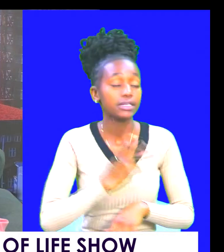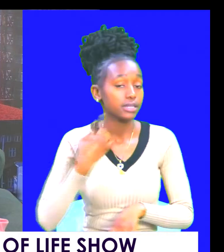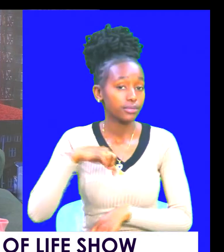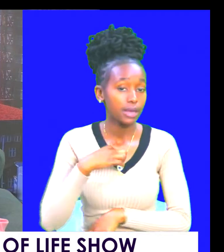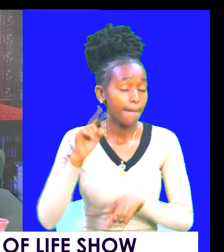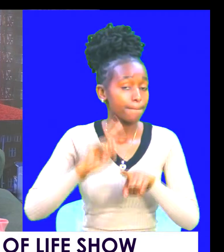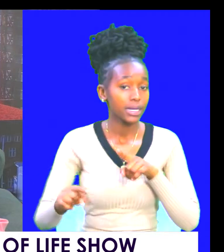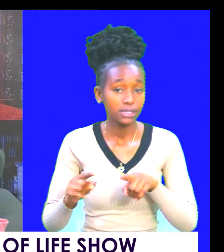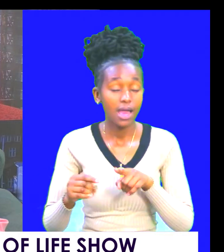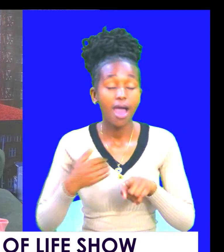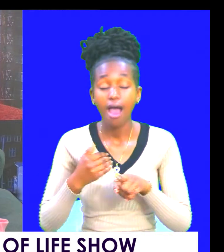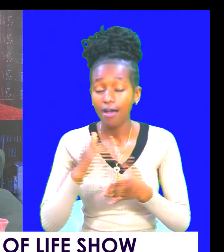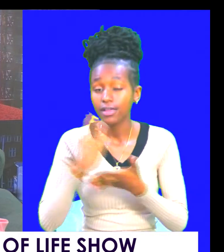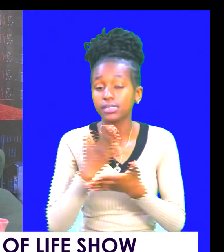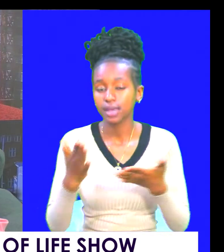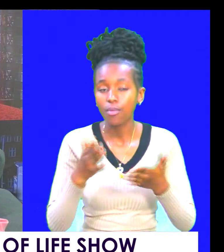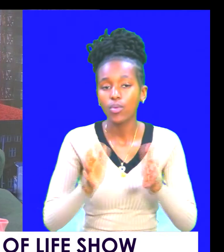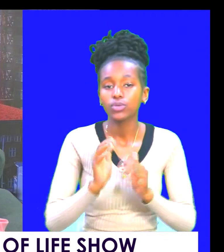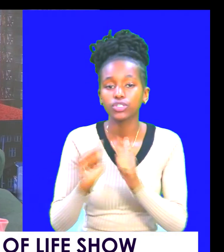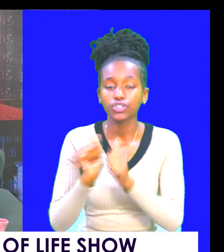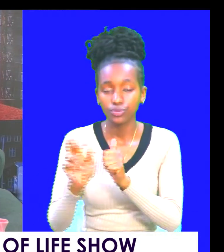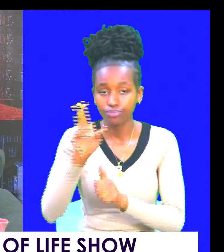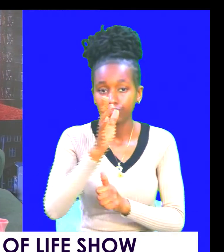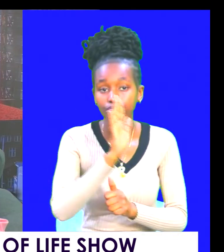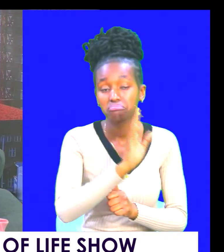But here are some tips just for you